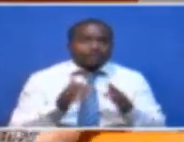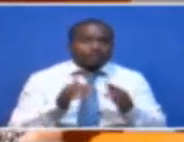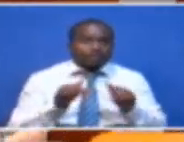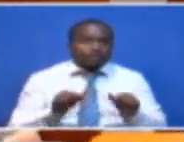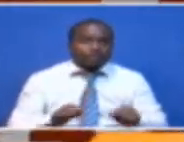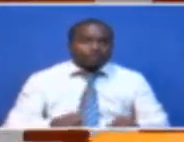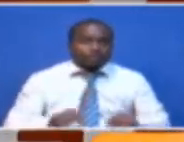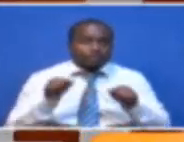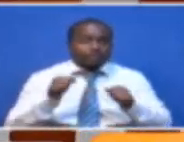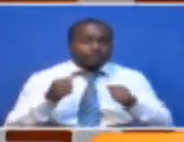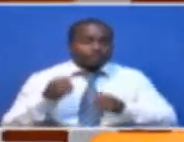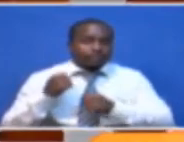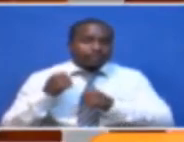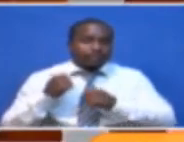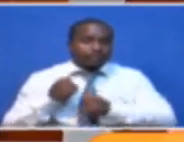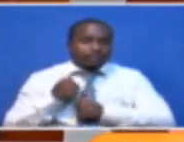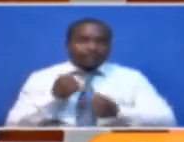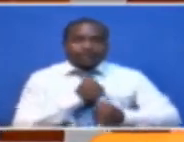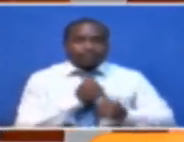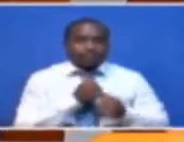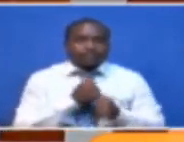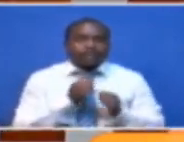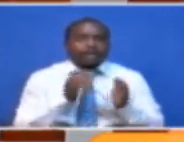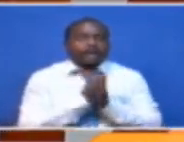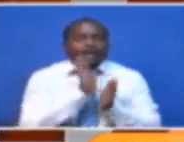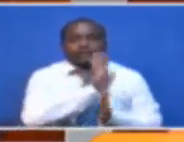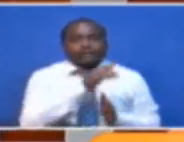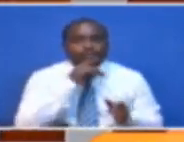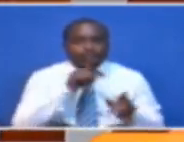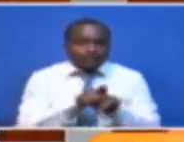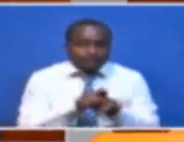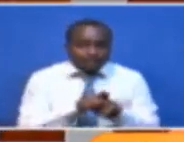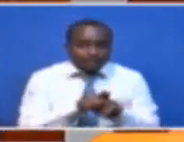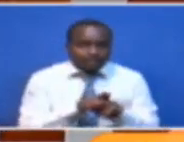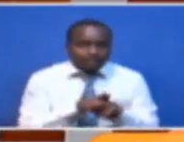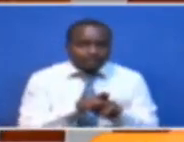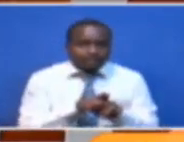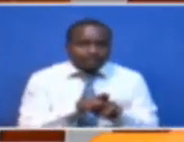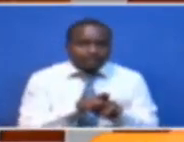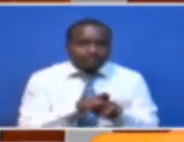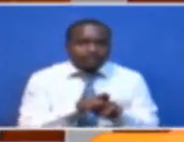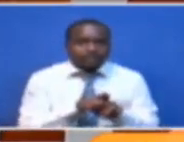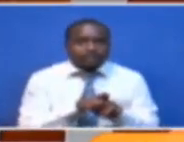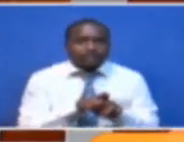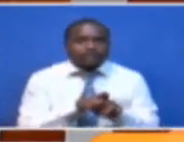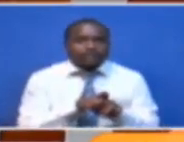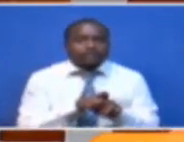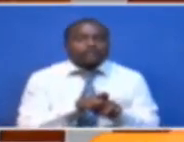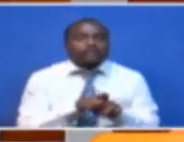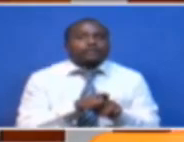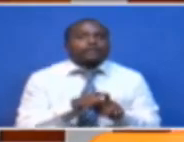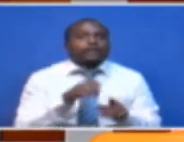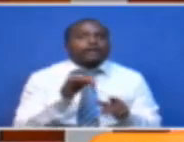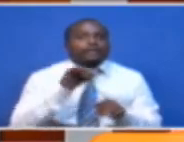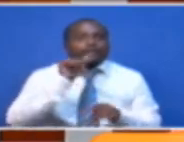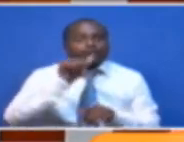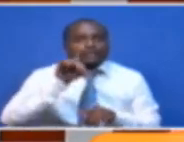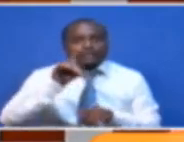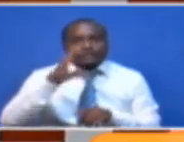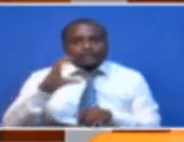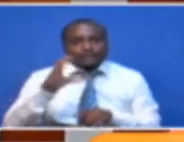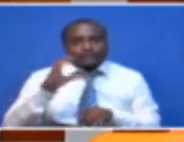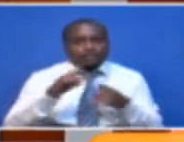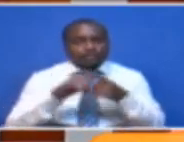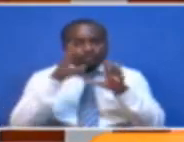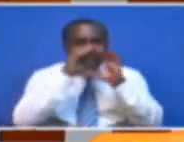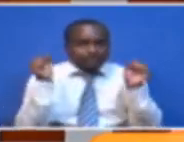brother, Elijah, and Major Peter Ikenye, Peter Ngoge Ikenye, who was a major then, and the ADC to the